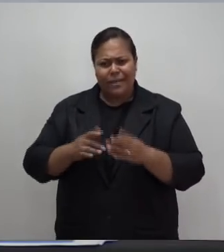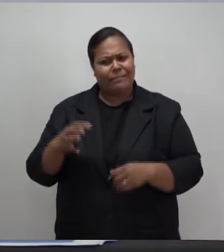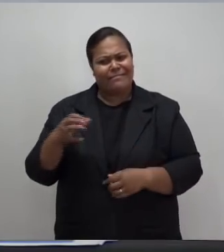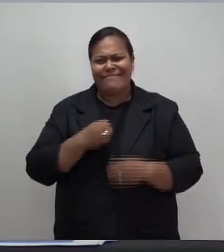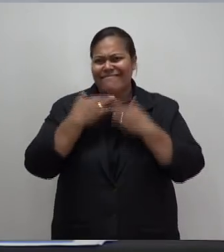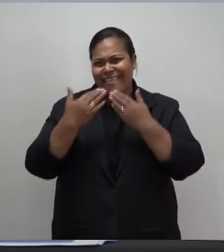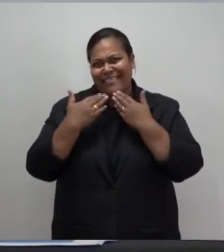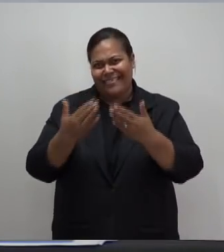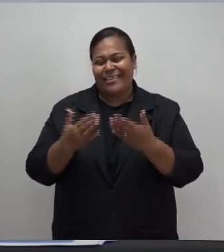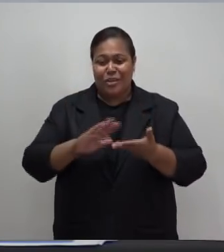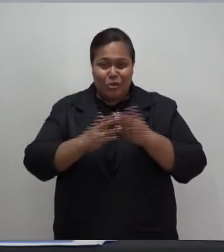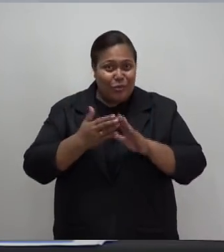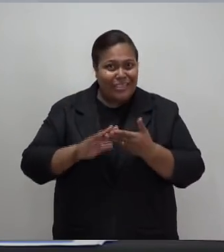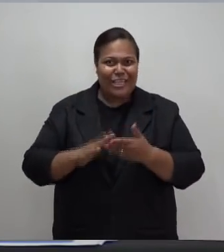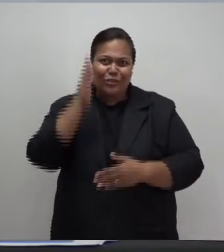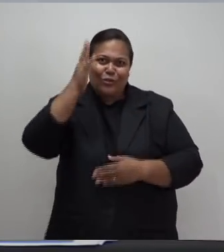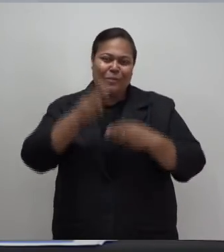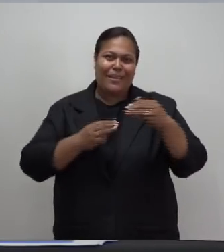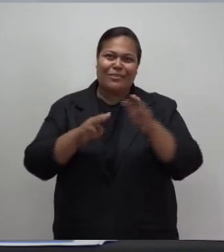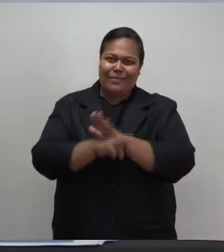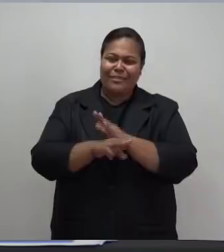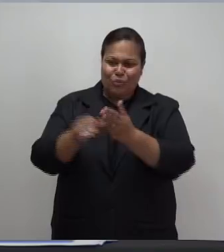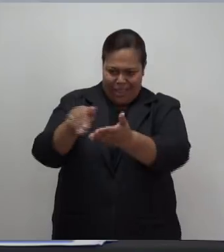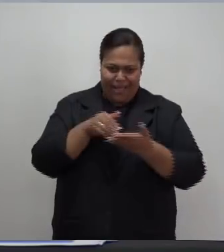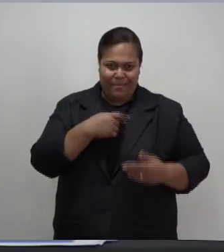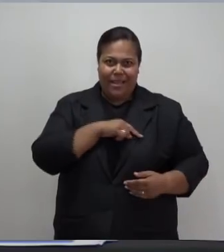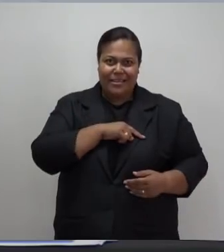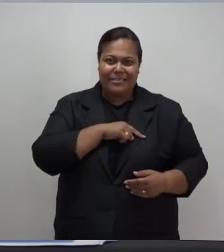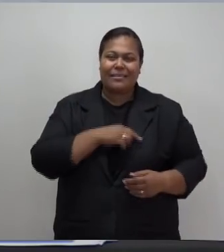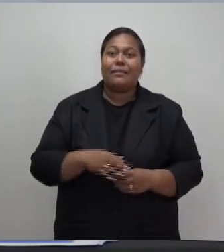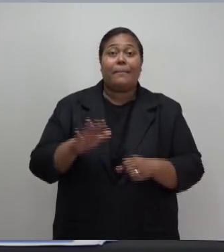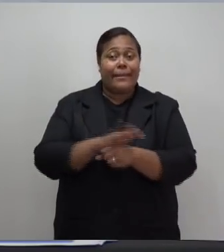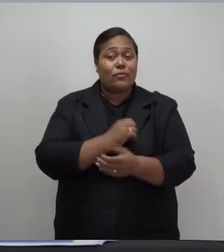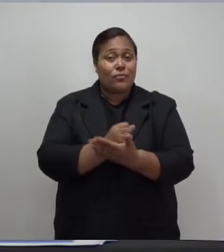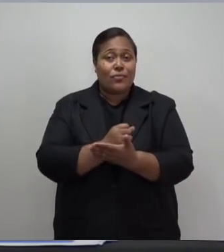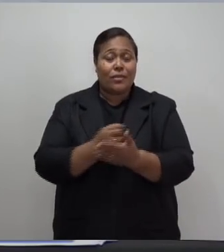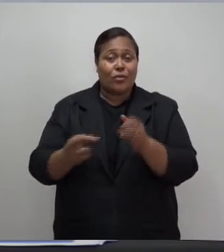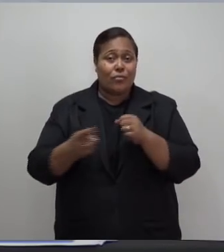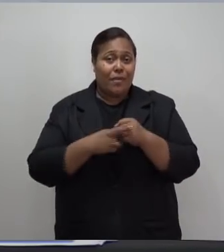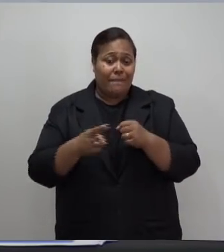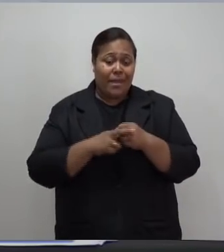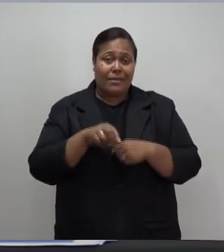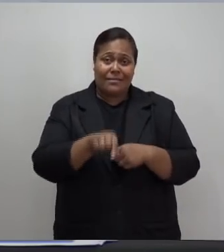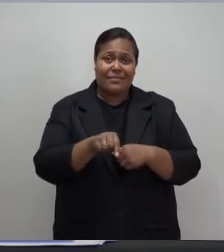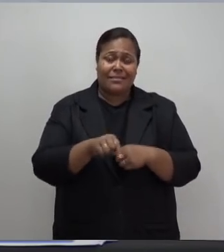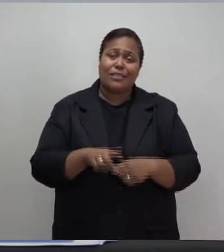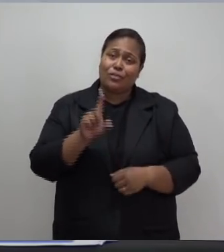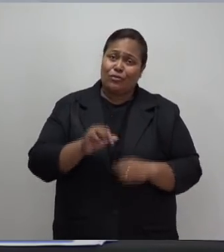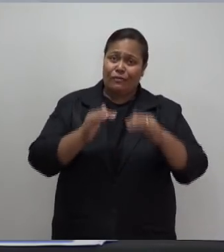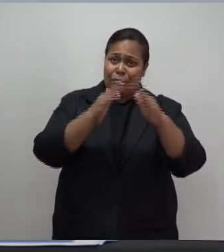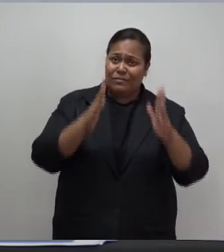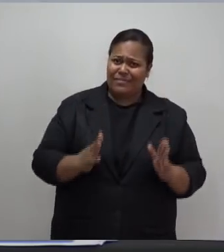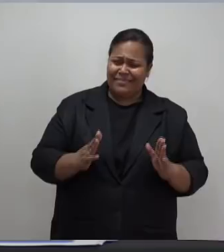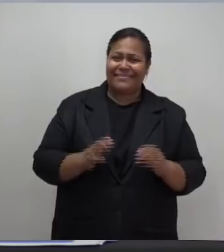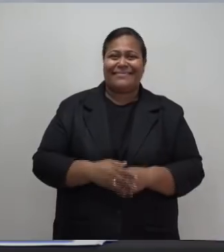managements and the communities who have come on board and helped us ensure that the repairs, minimum repairs or minimum